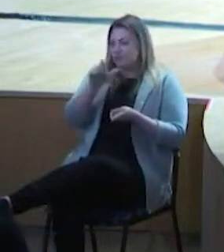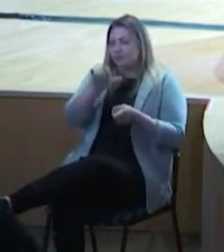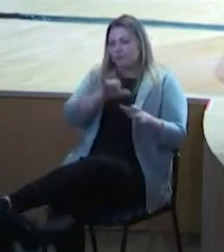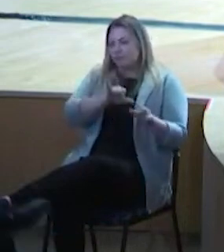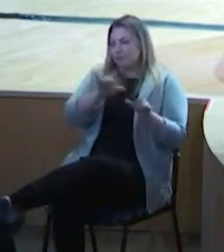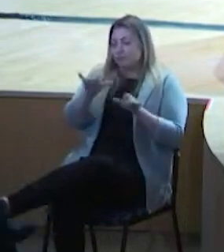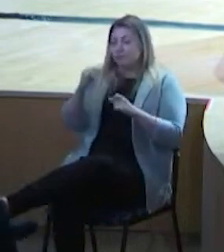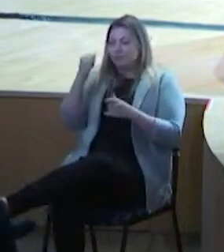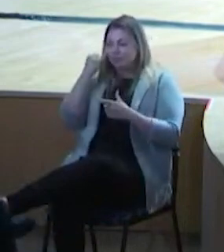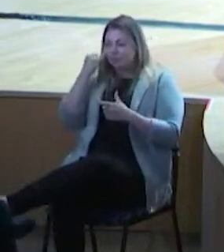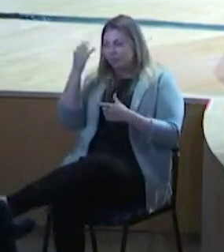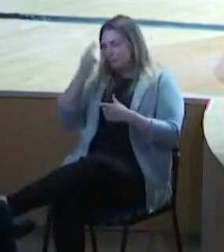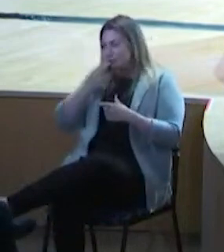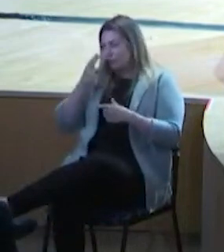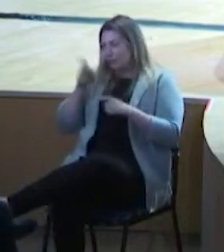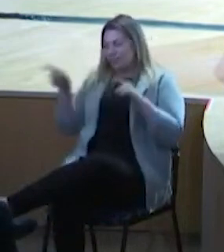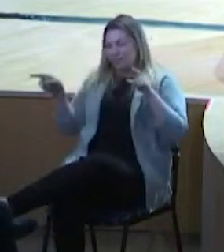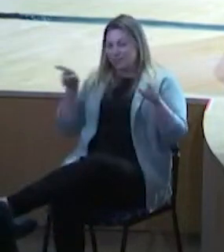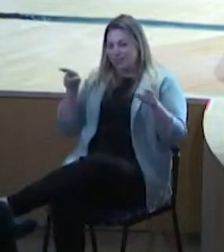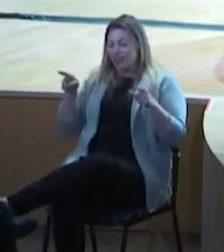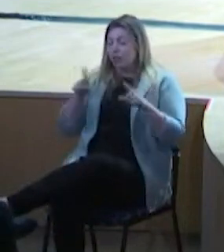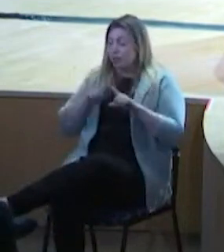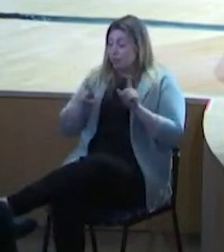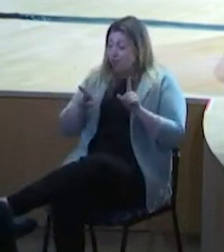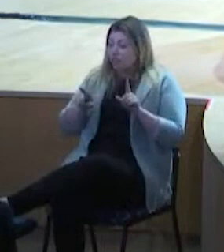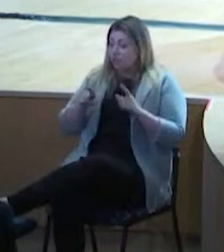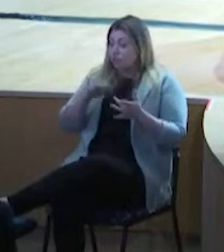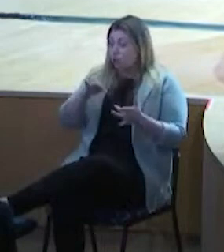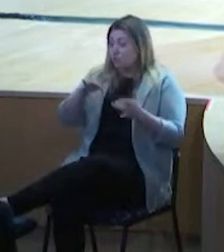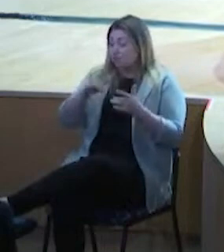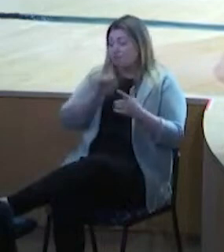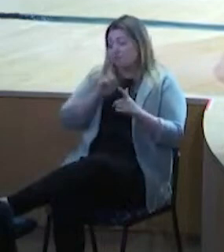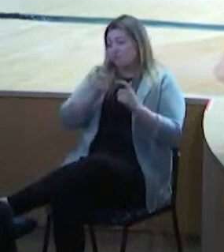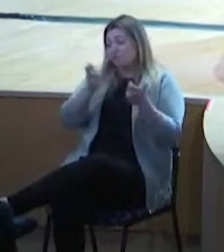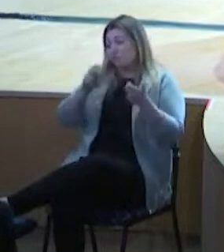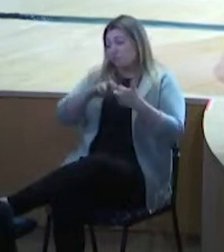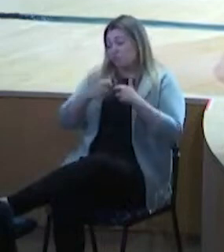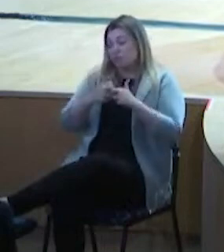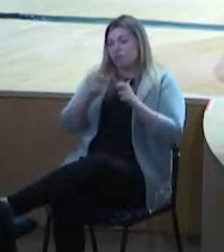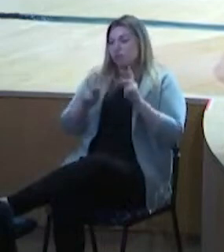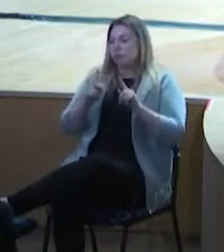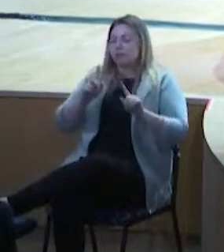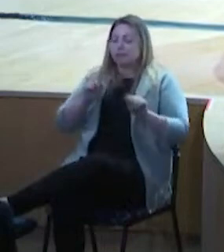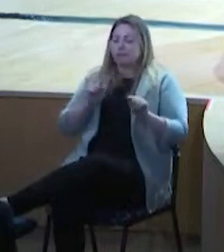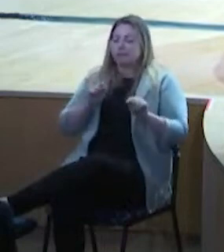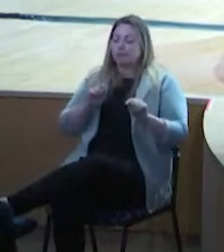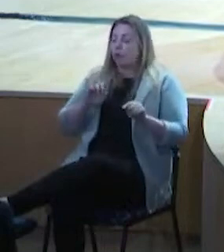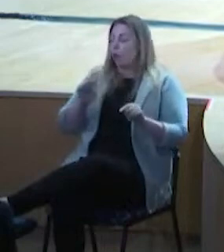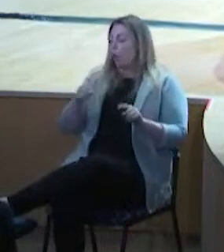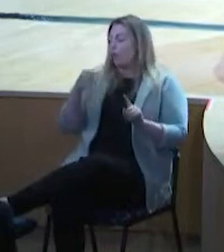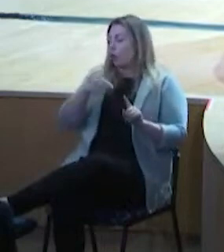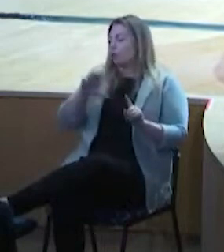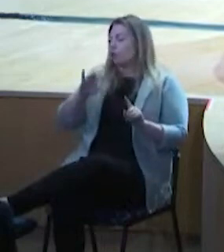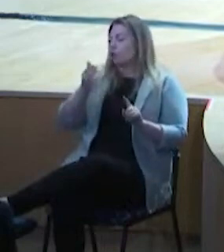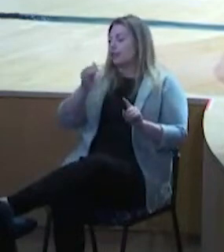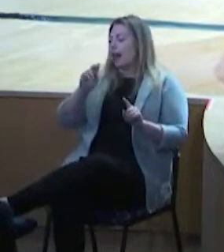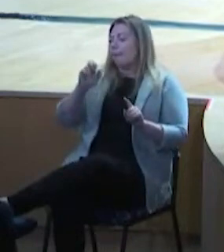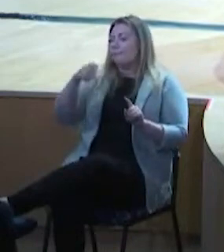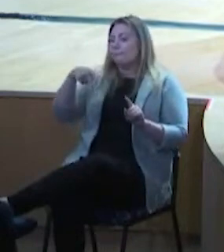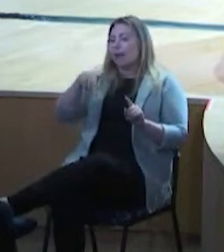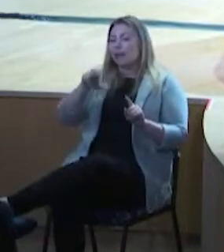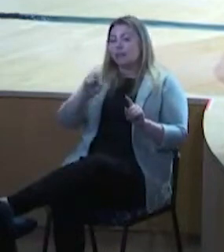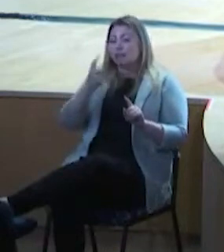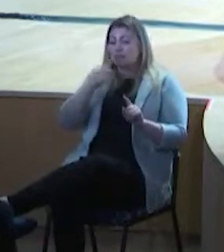in Hawaii, but tourism is also a big problem. People go only to the chinampas to get like really,